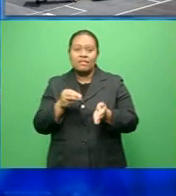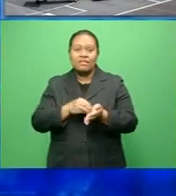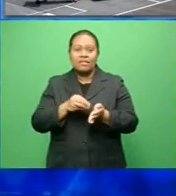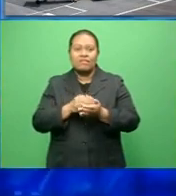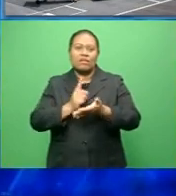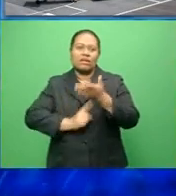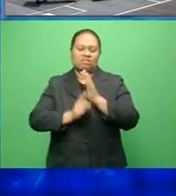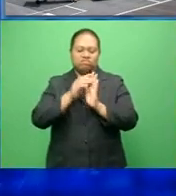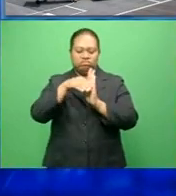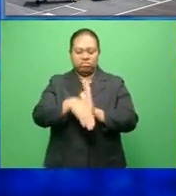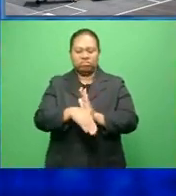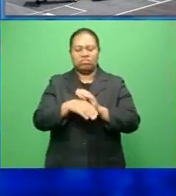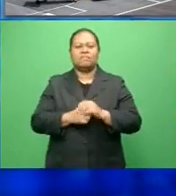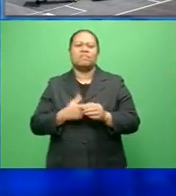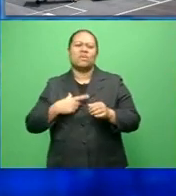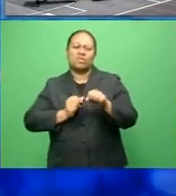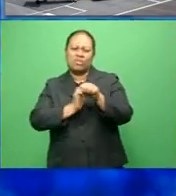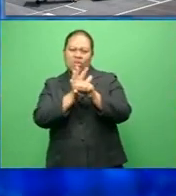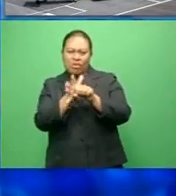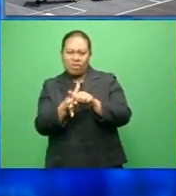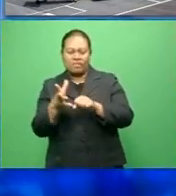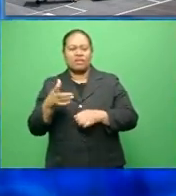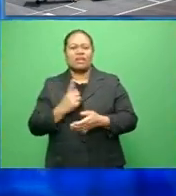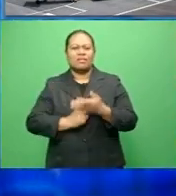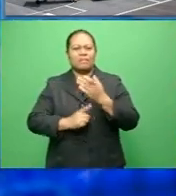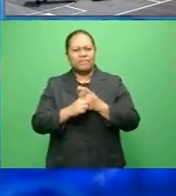restrictions. The majority state-owned airline has